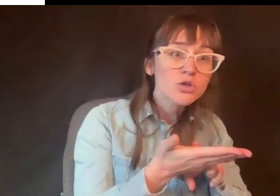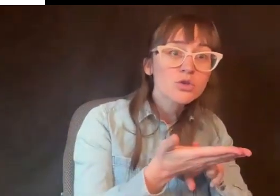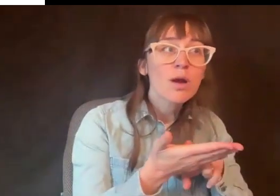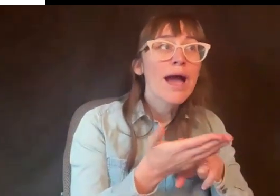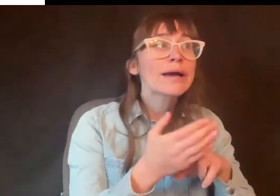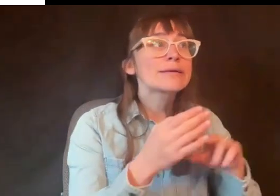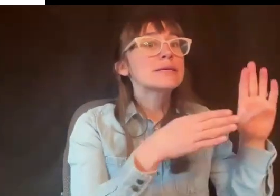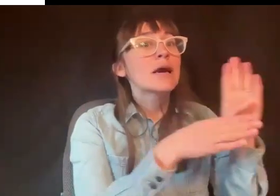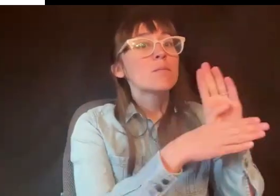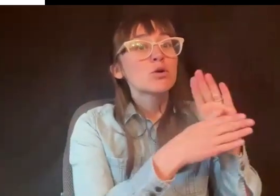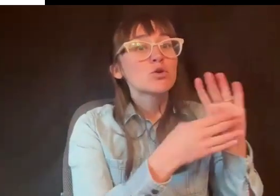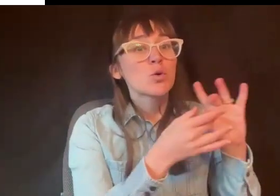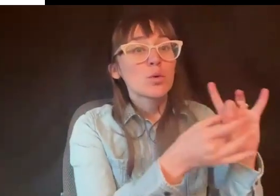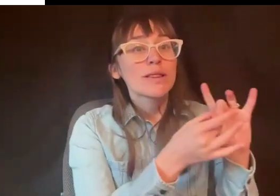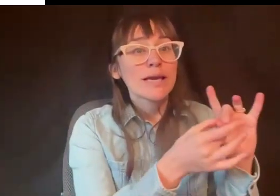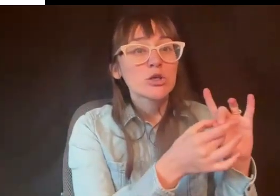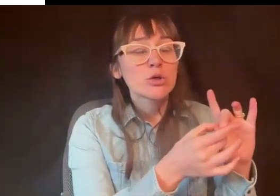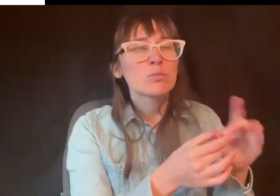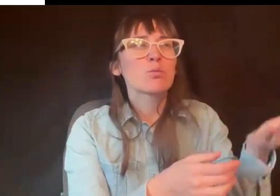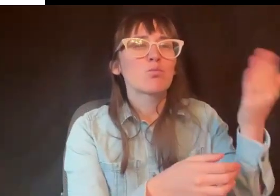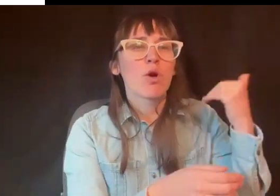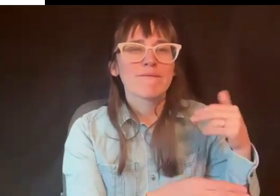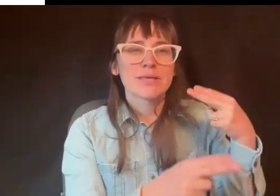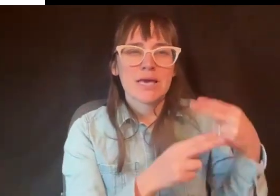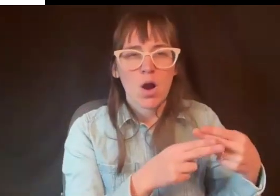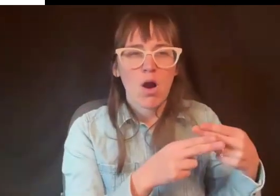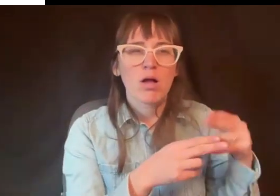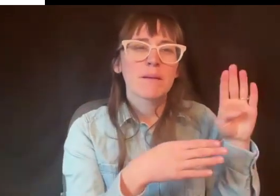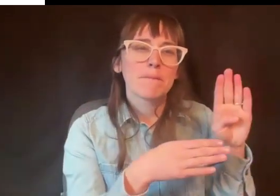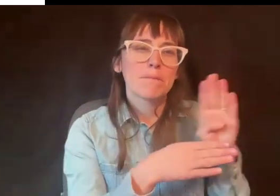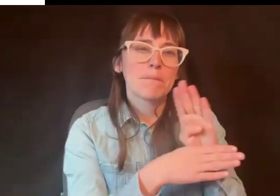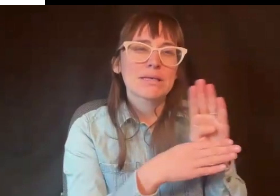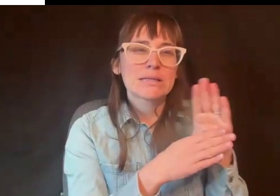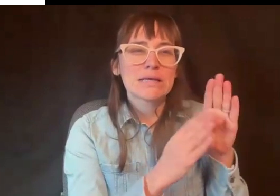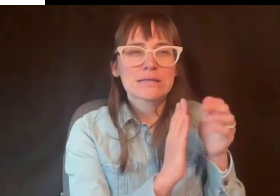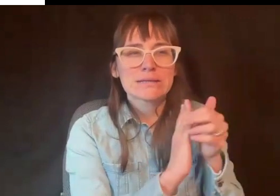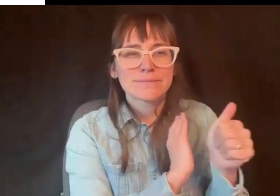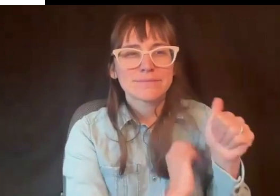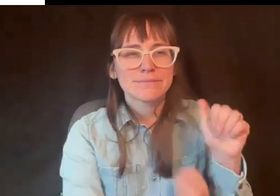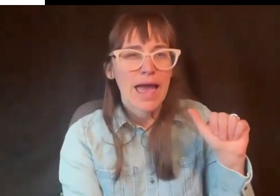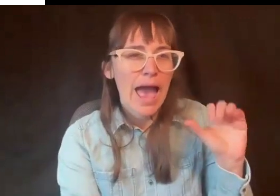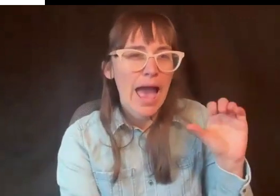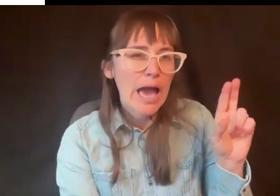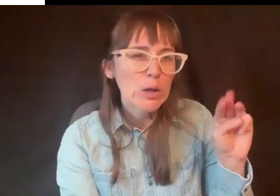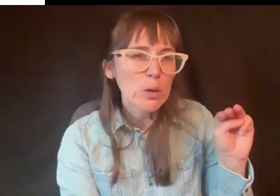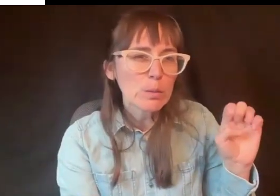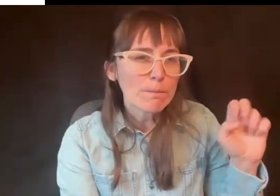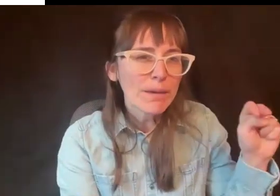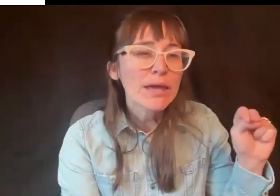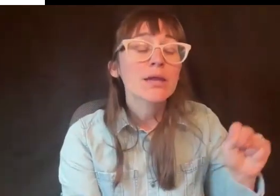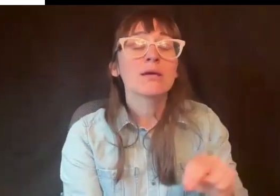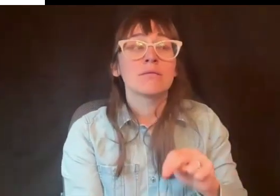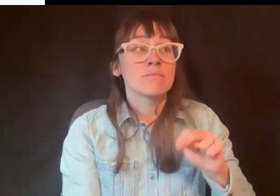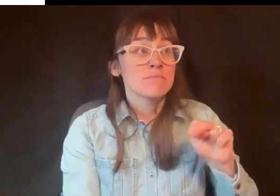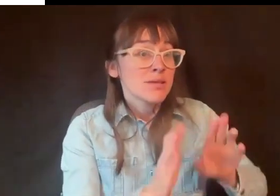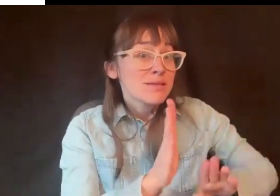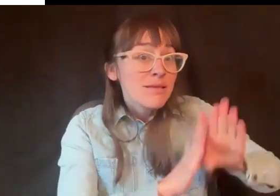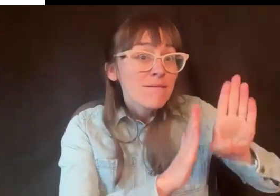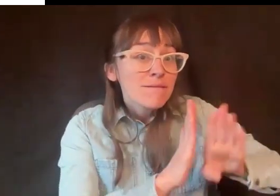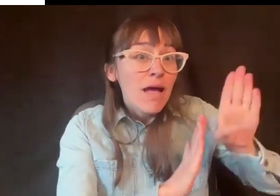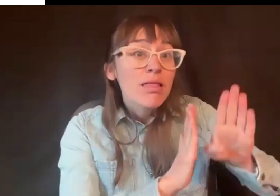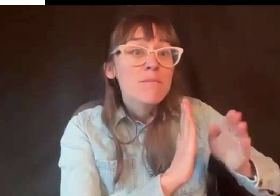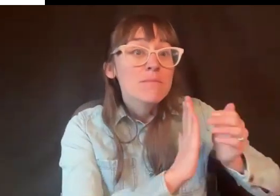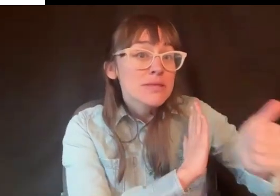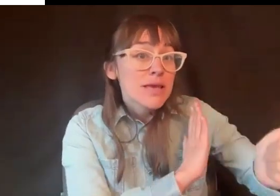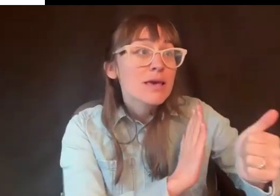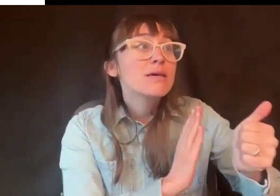relationships previously referred to as business acumen. Having the network develop these skills in order to expand